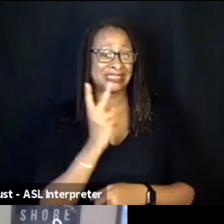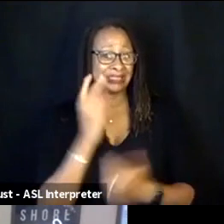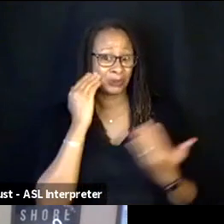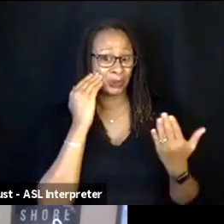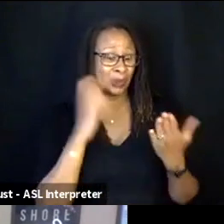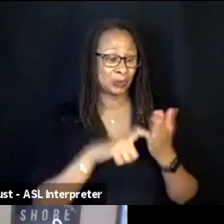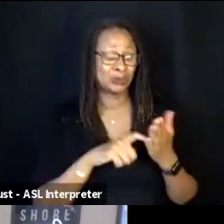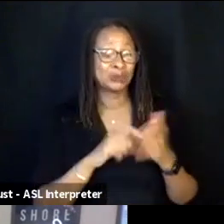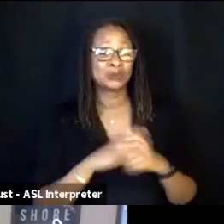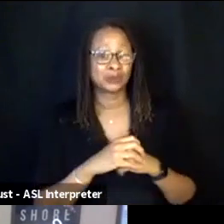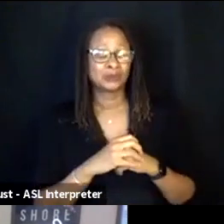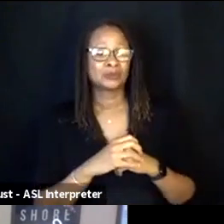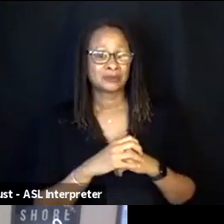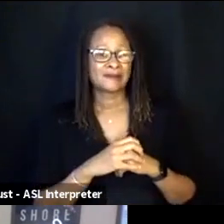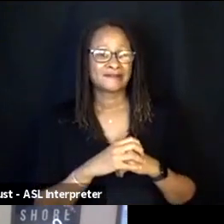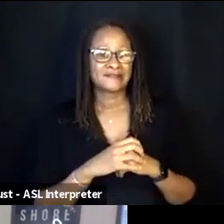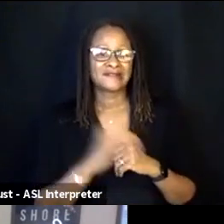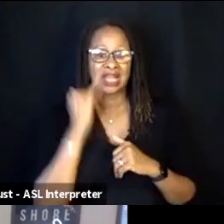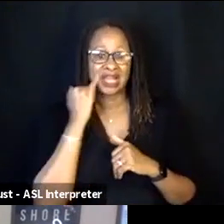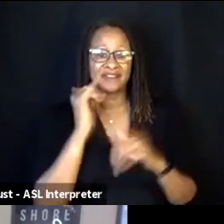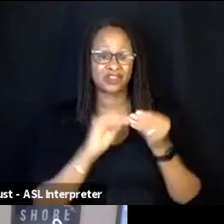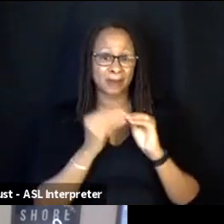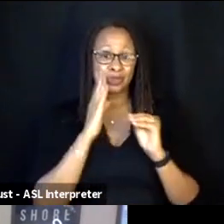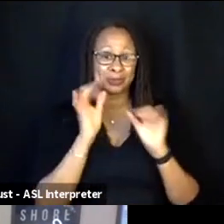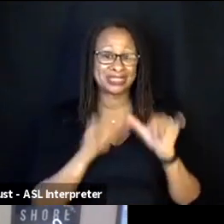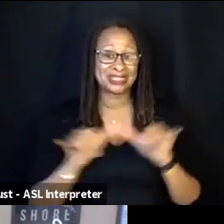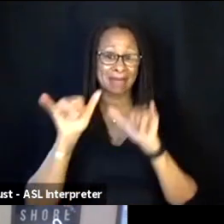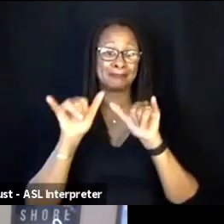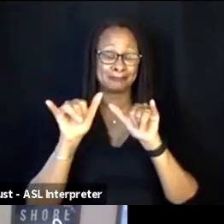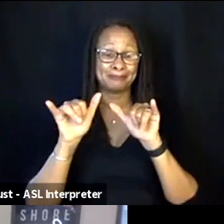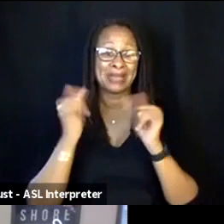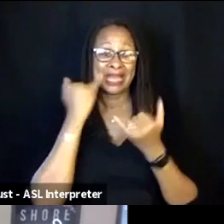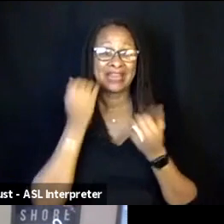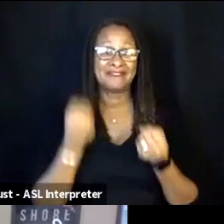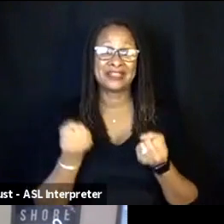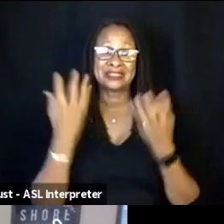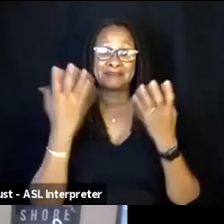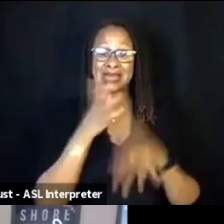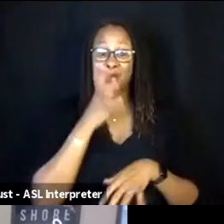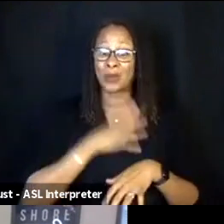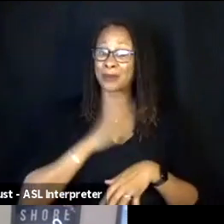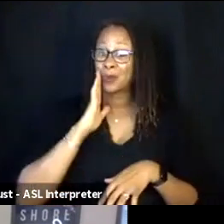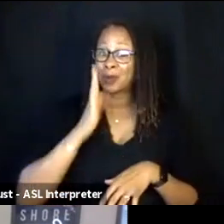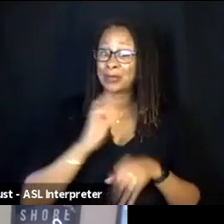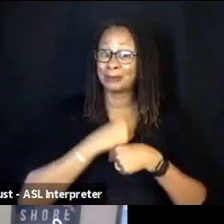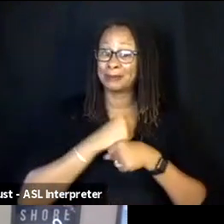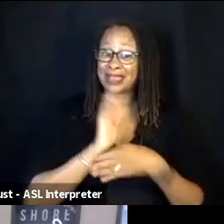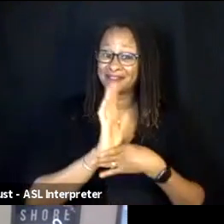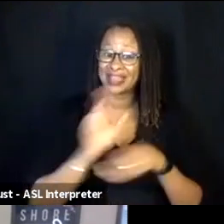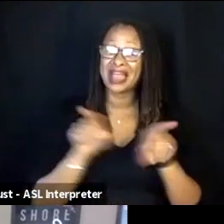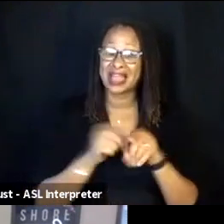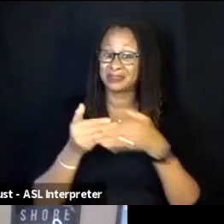if those numbers will be the same, if as many women will be making films as